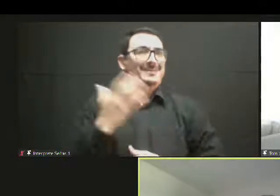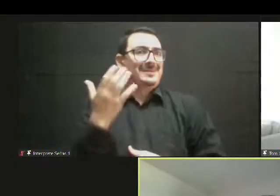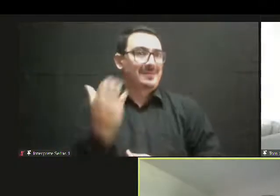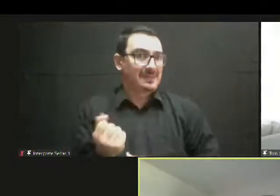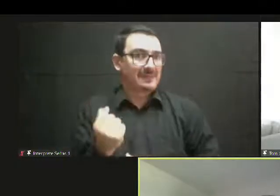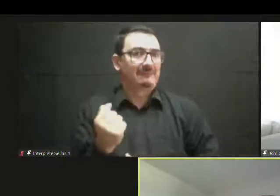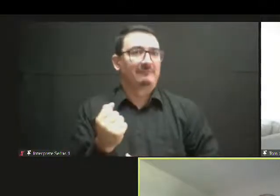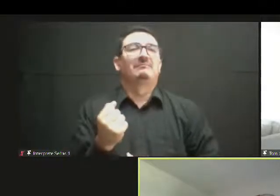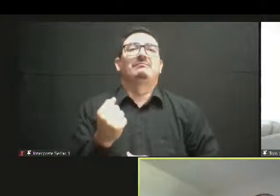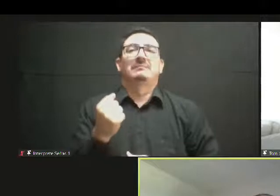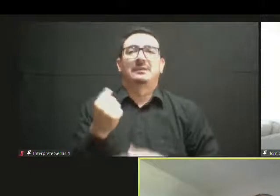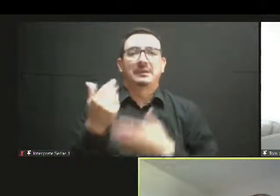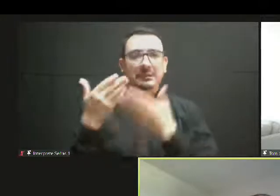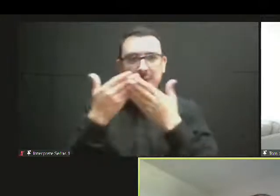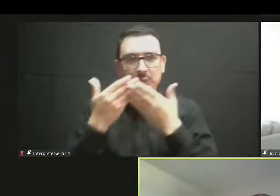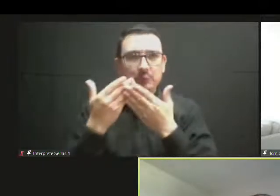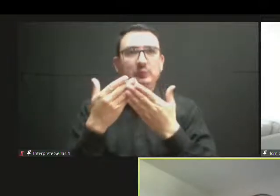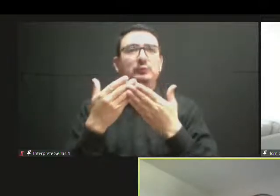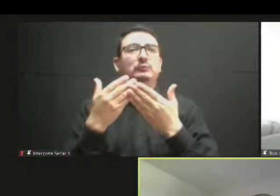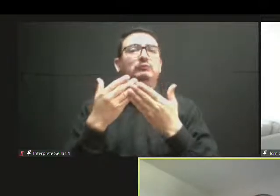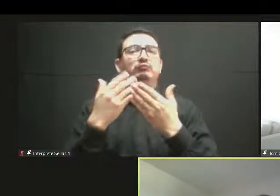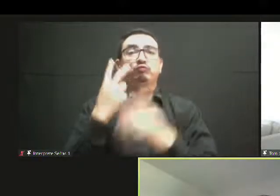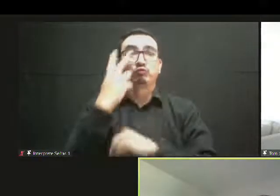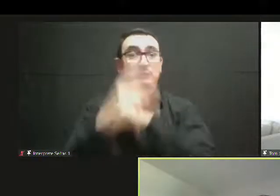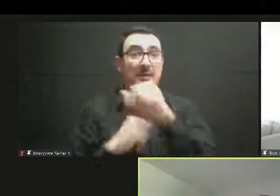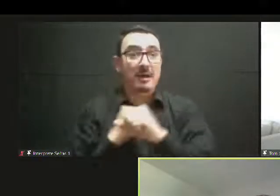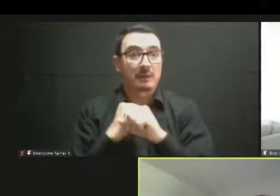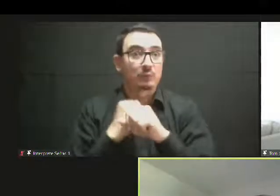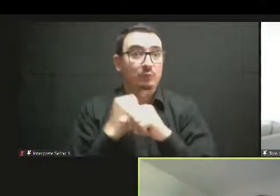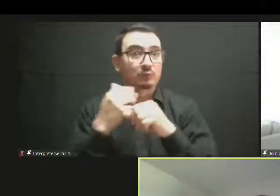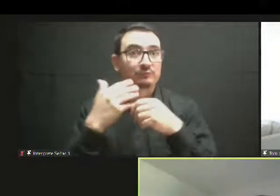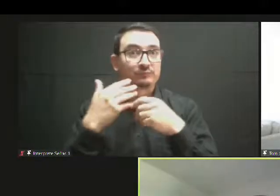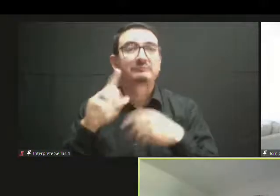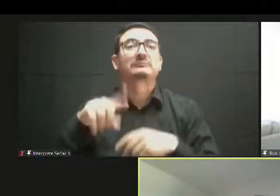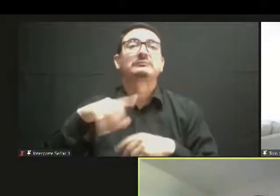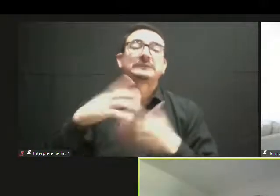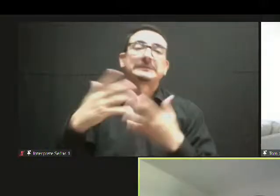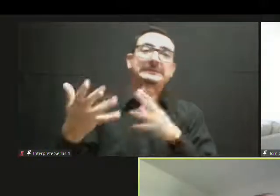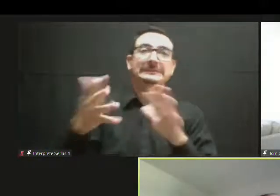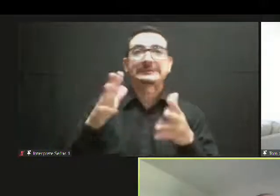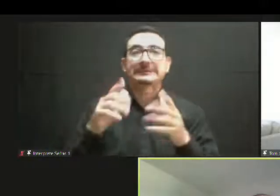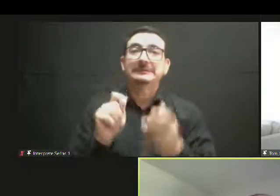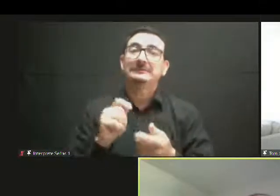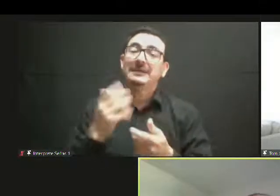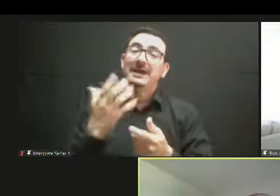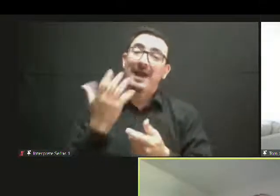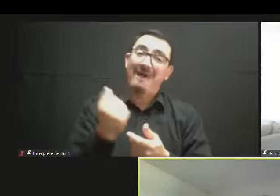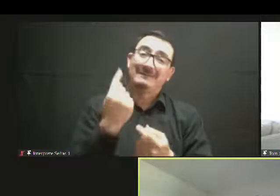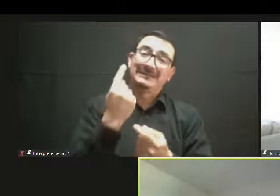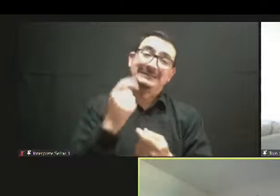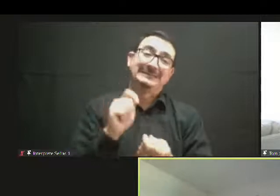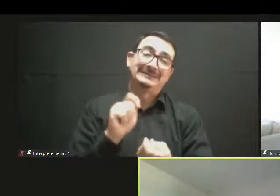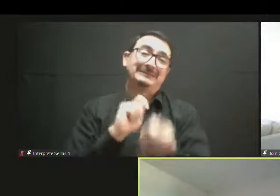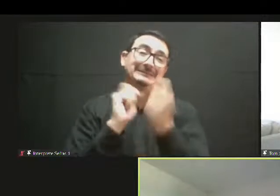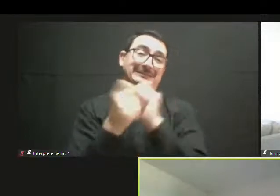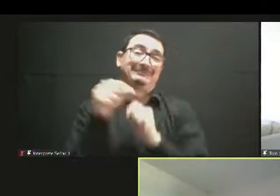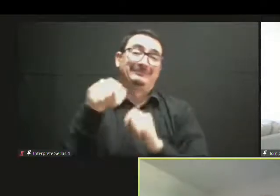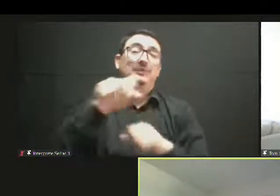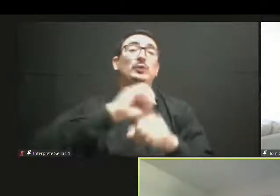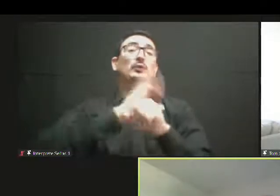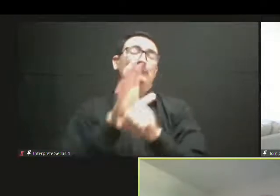obviously, things has changed significantly for us. Pandemia, basically, as in every other case,